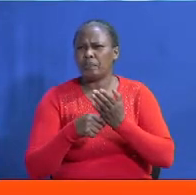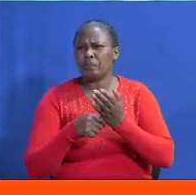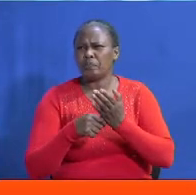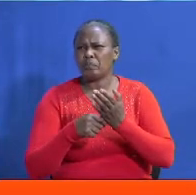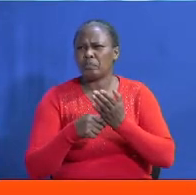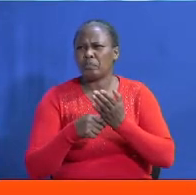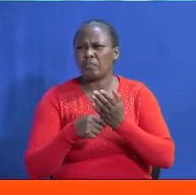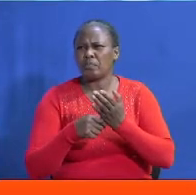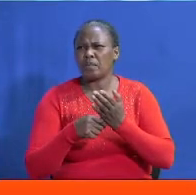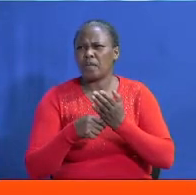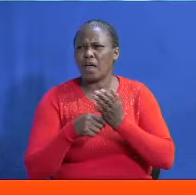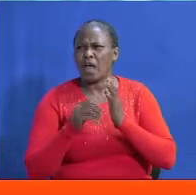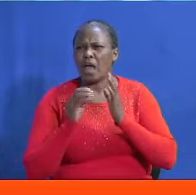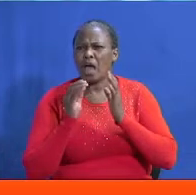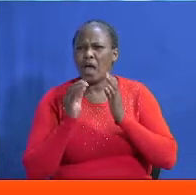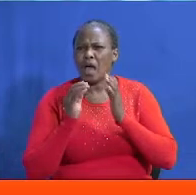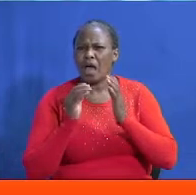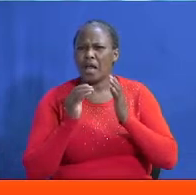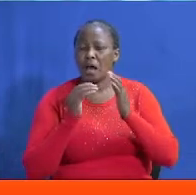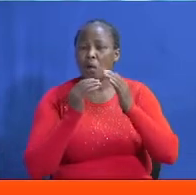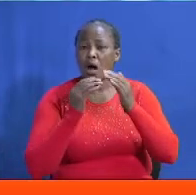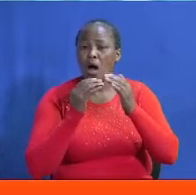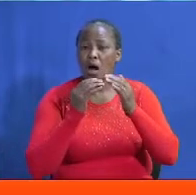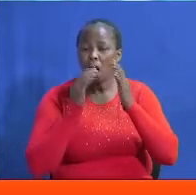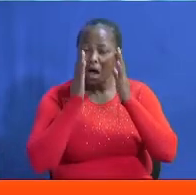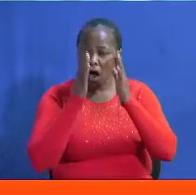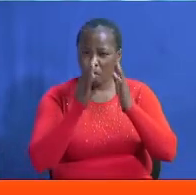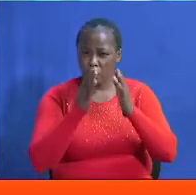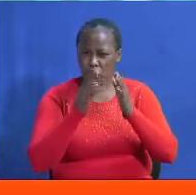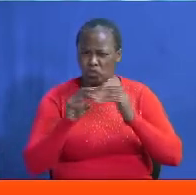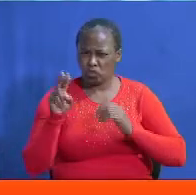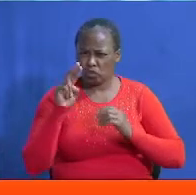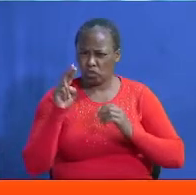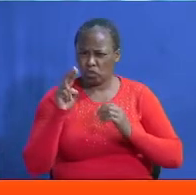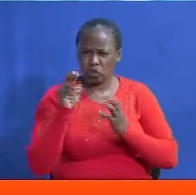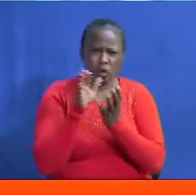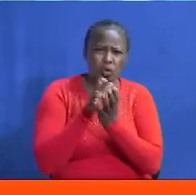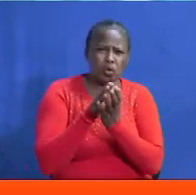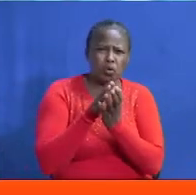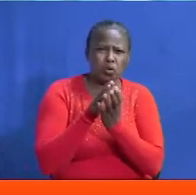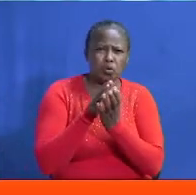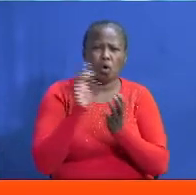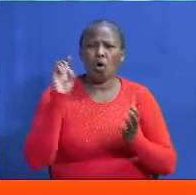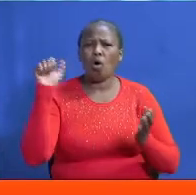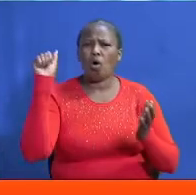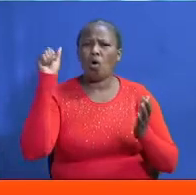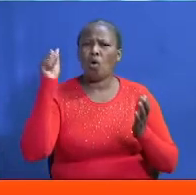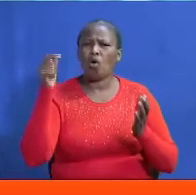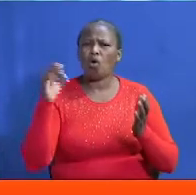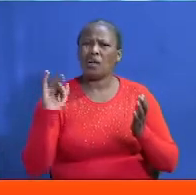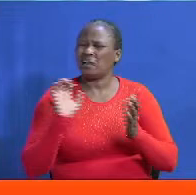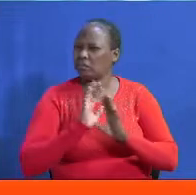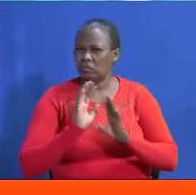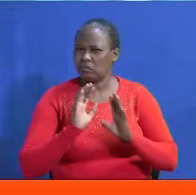our approach is using blockchain technology to do most, not only store voter data, to do almost everything